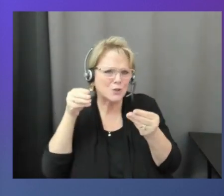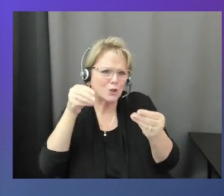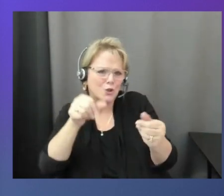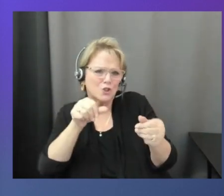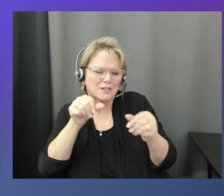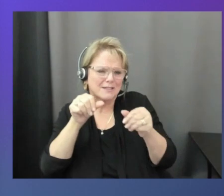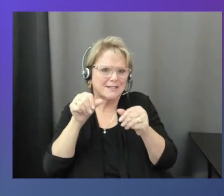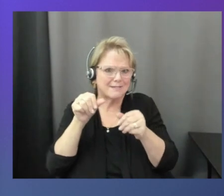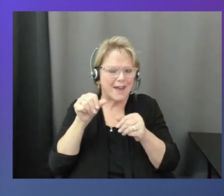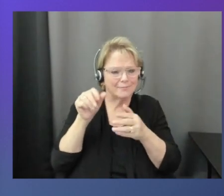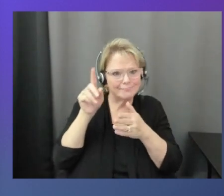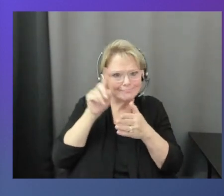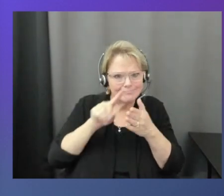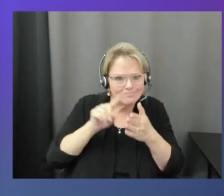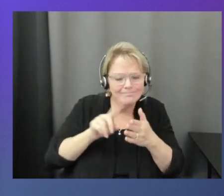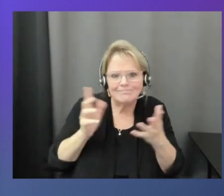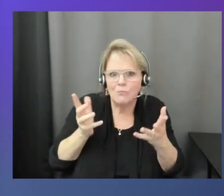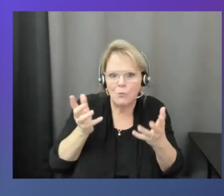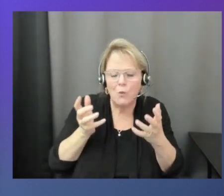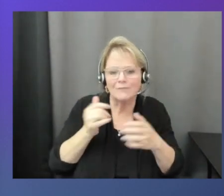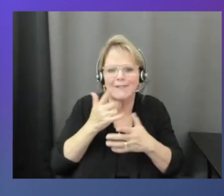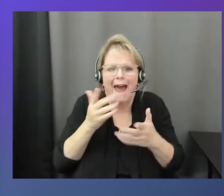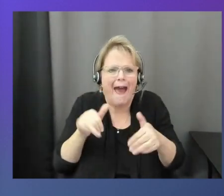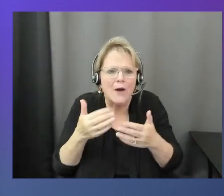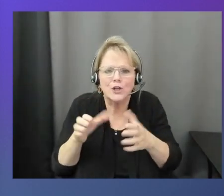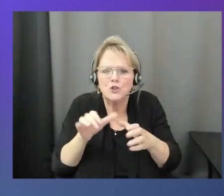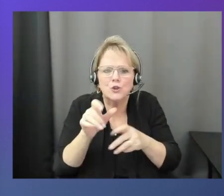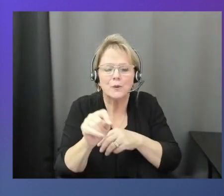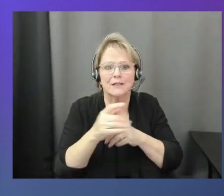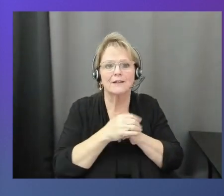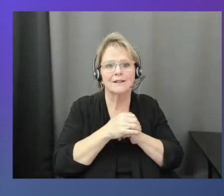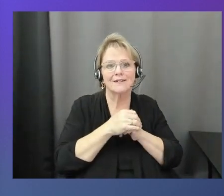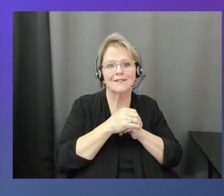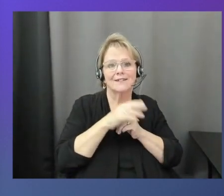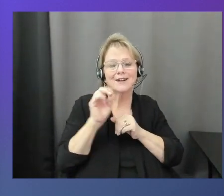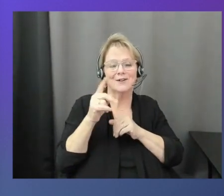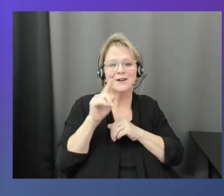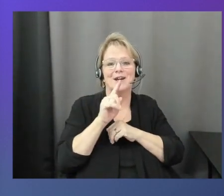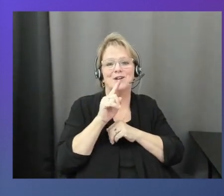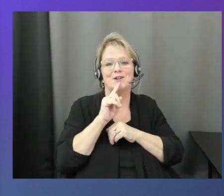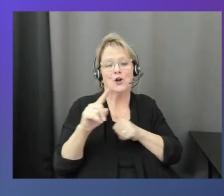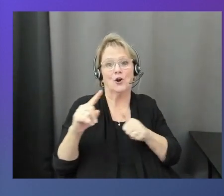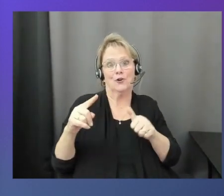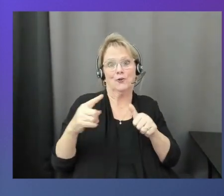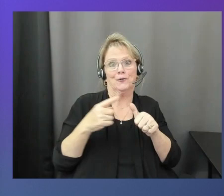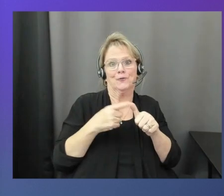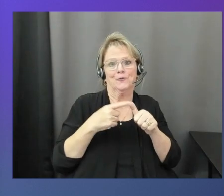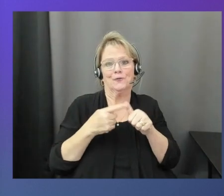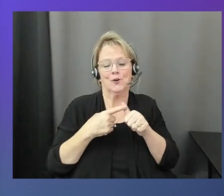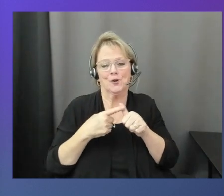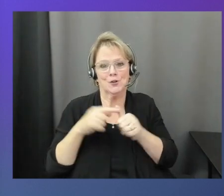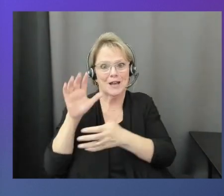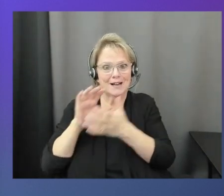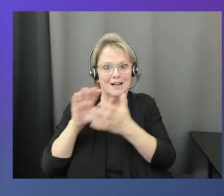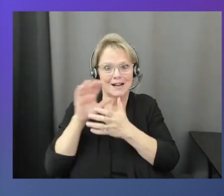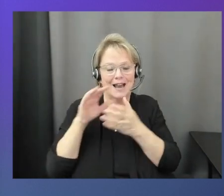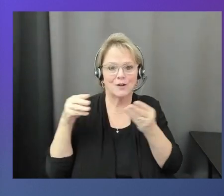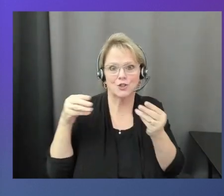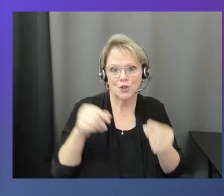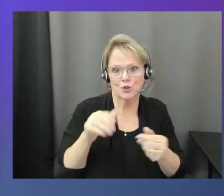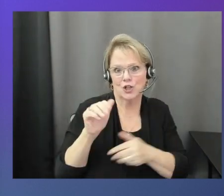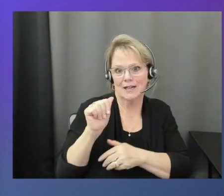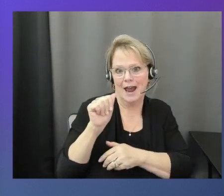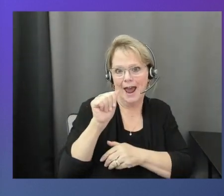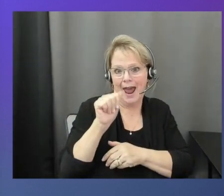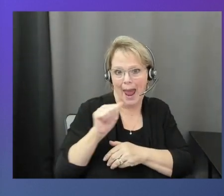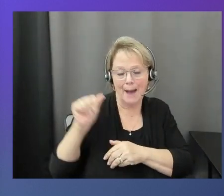them? Yes, sure. So first, when they're looking for cloud storage solutions, they first find Amazon File System Service, FSX, works